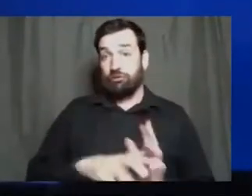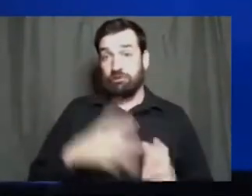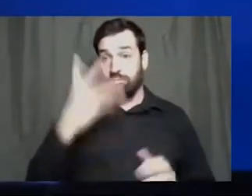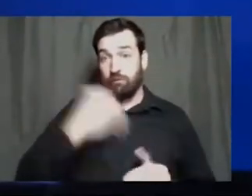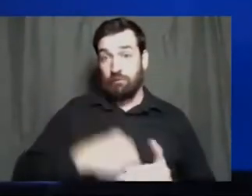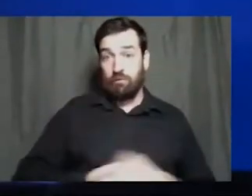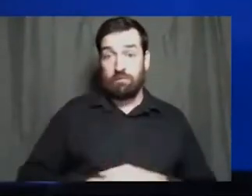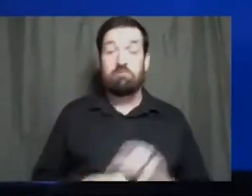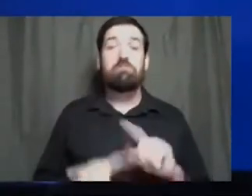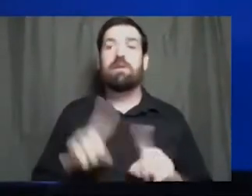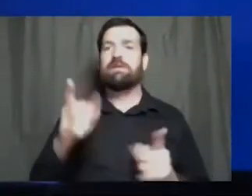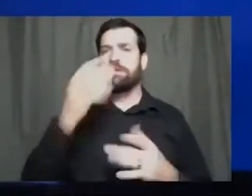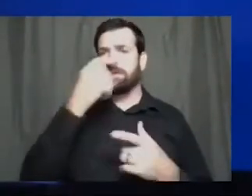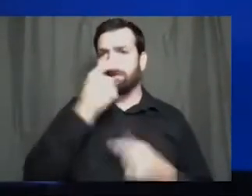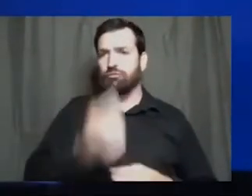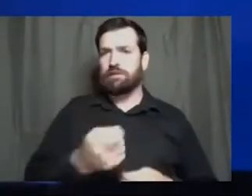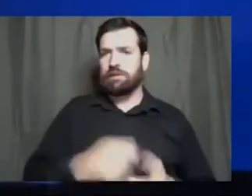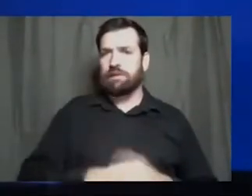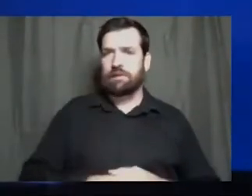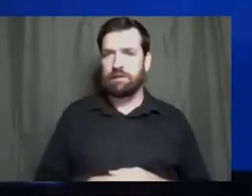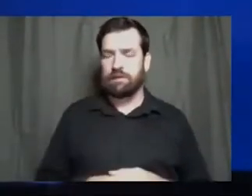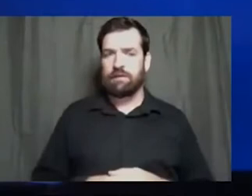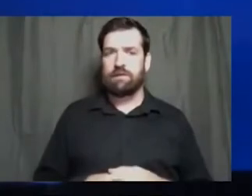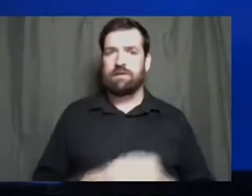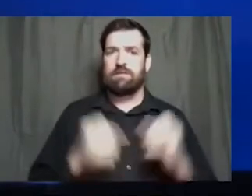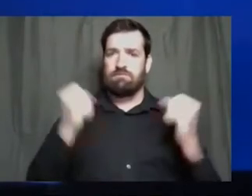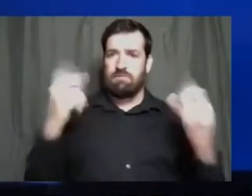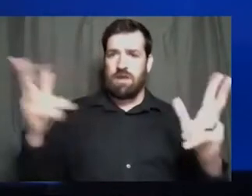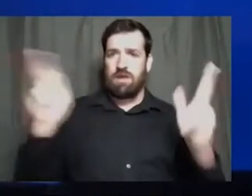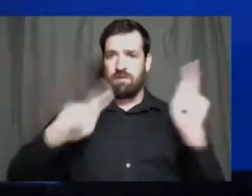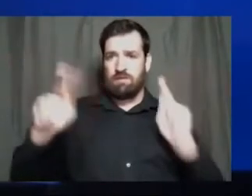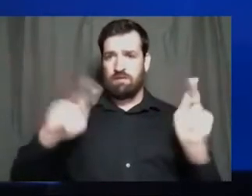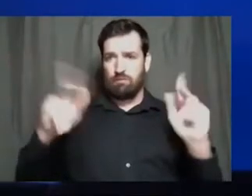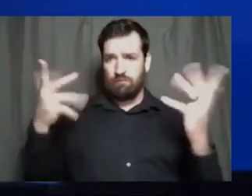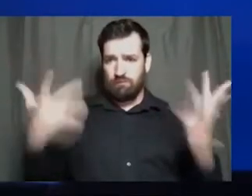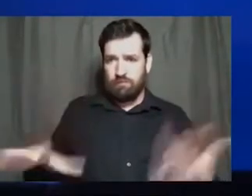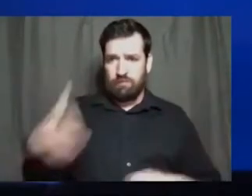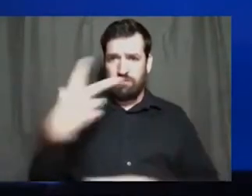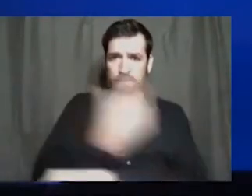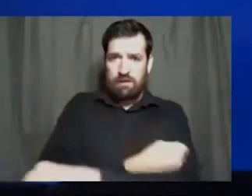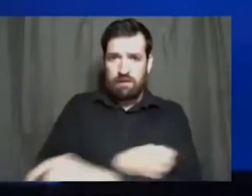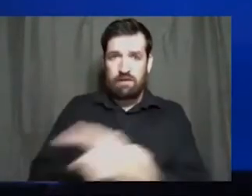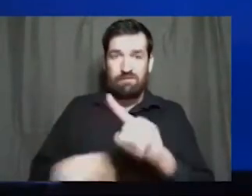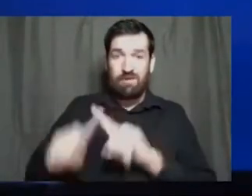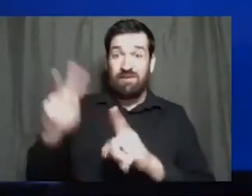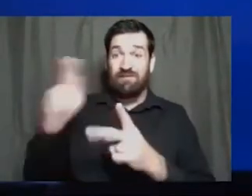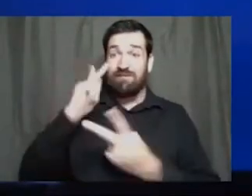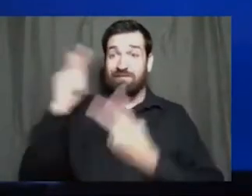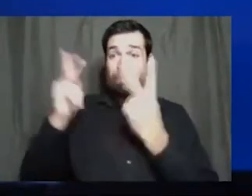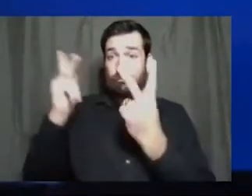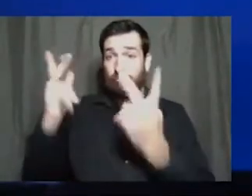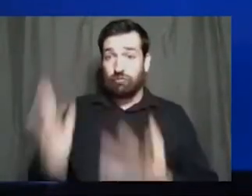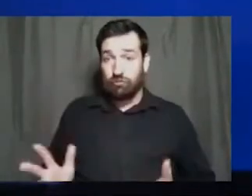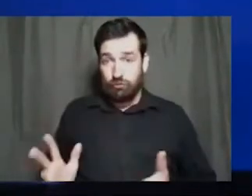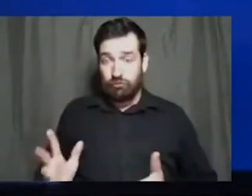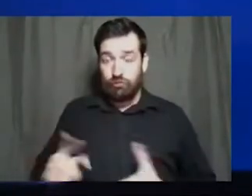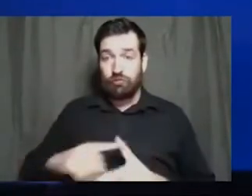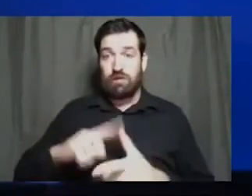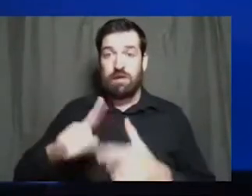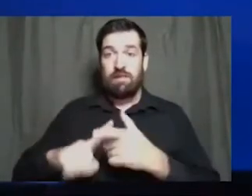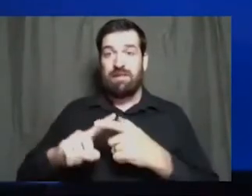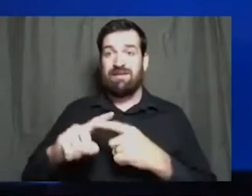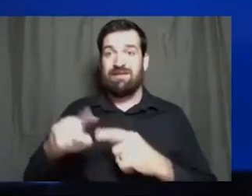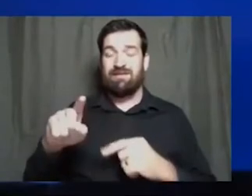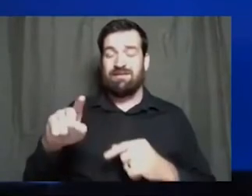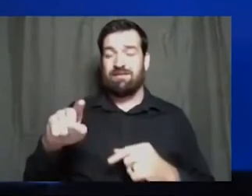interesting dynamic is that with all these people vaccinated, a lot of people came in to town, and then there was a big spike in coronavirus,